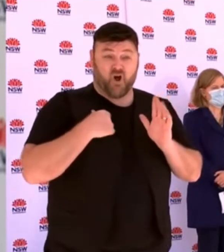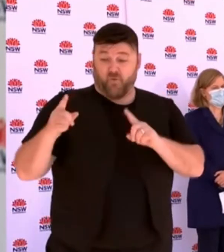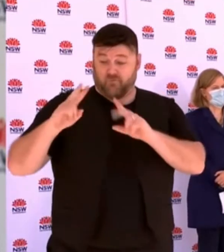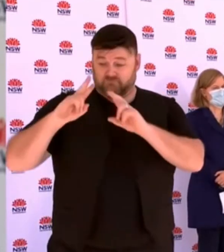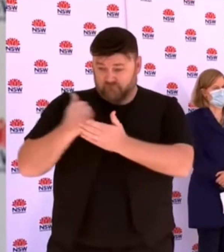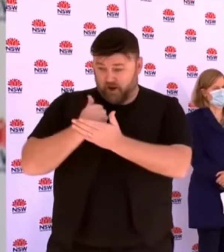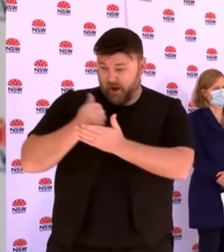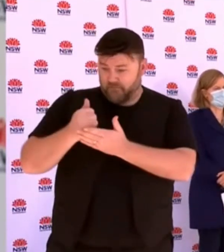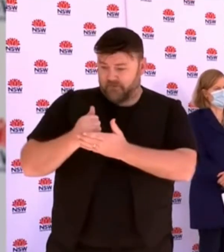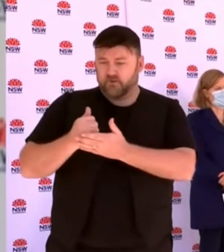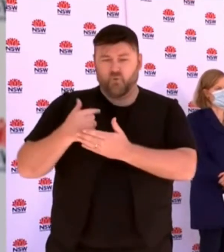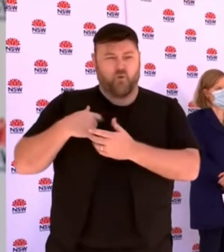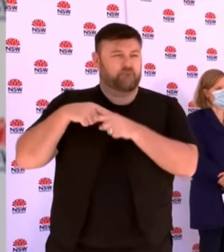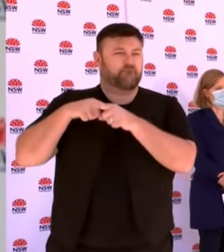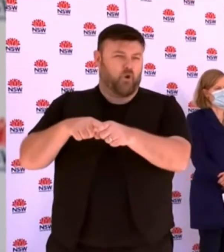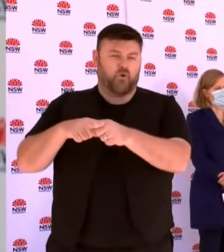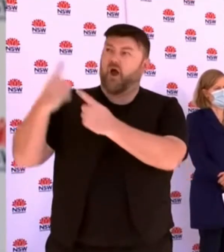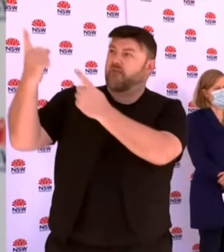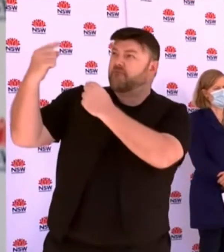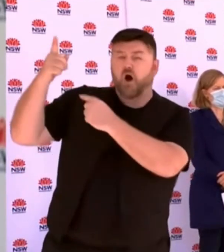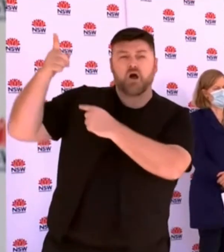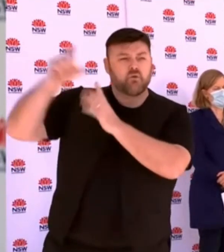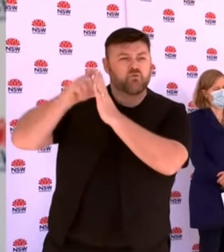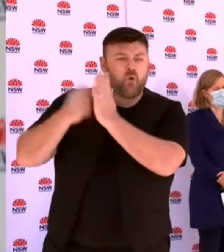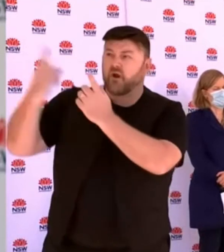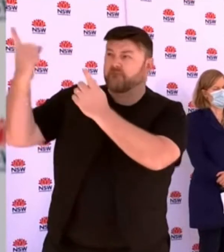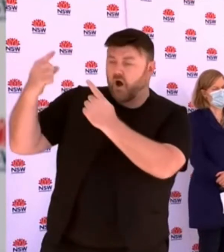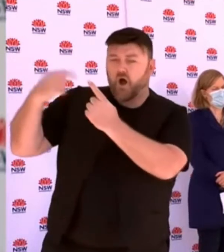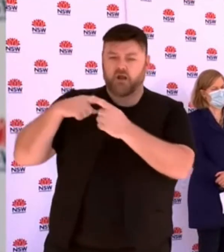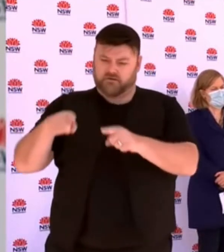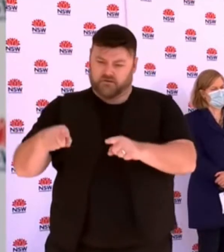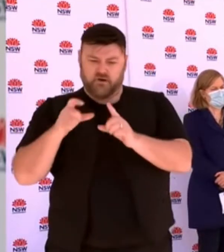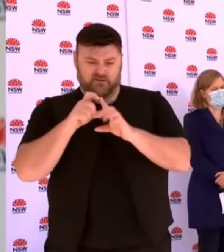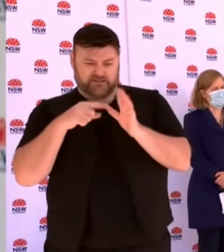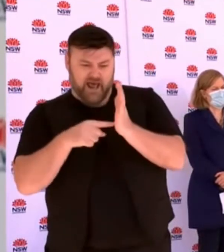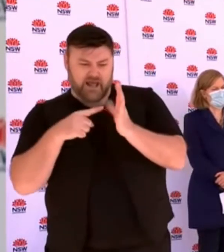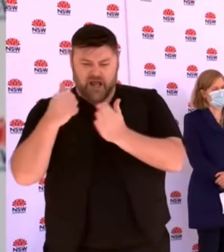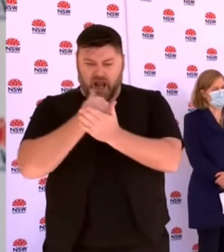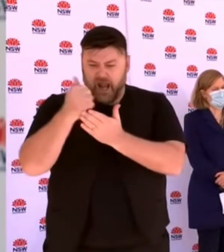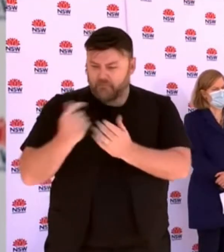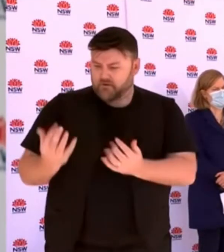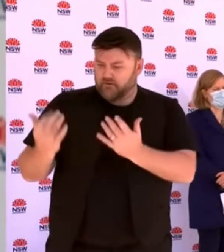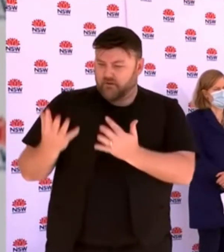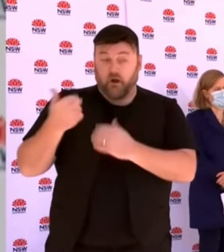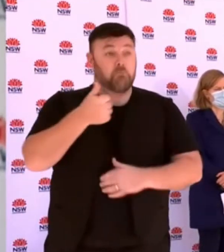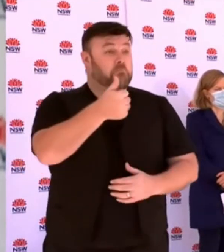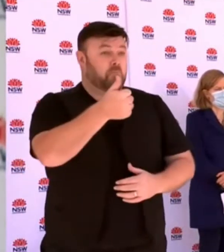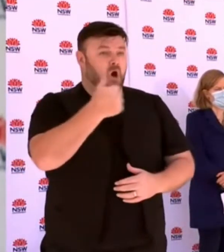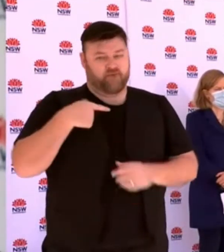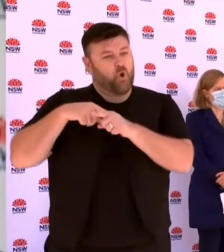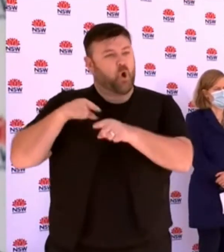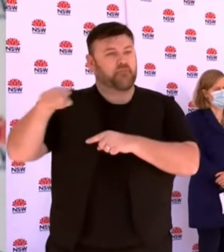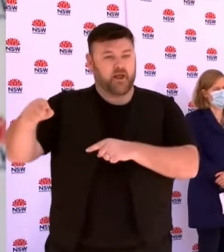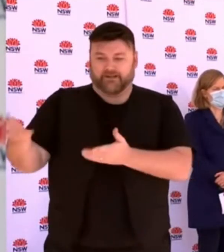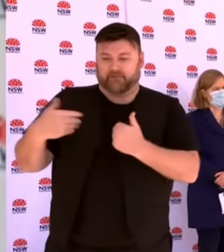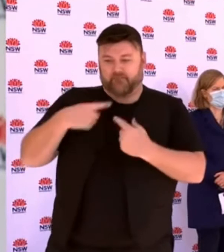numbers are telling. We always base our decisions in New South Wales on the health advice and the science and the data. And there has been a shift in the last 24 hours,